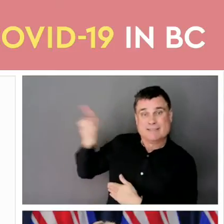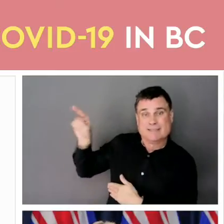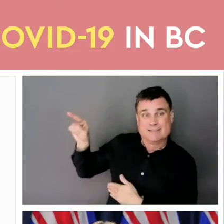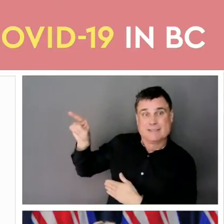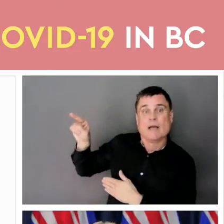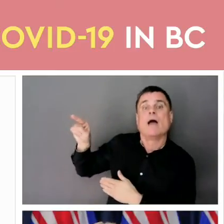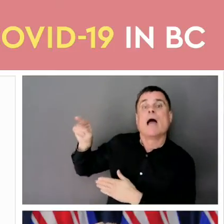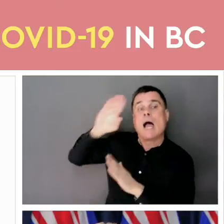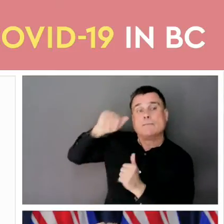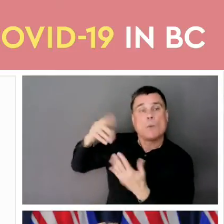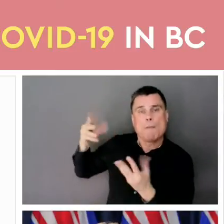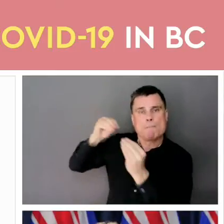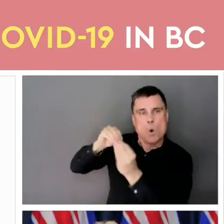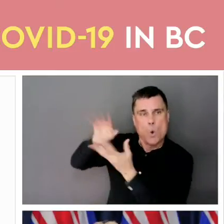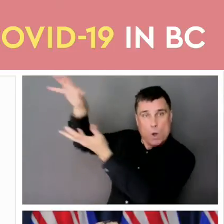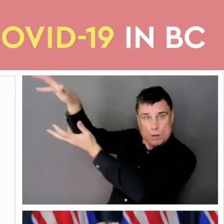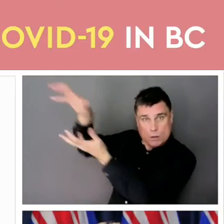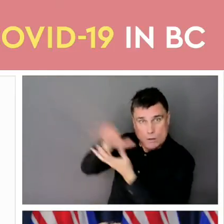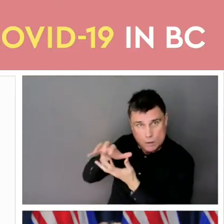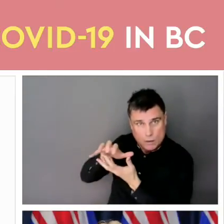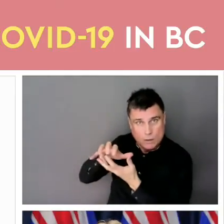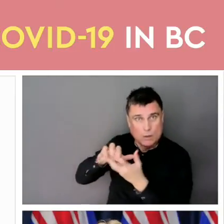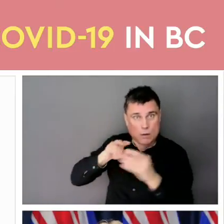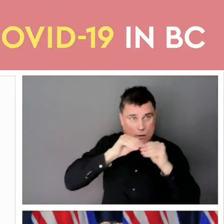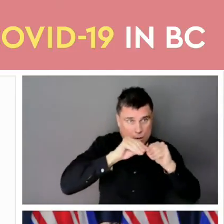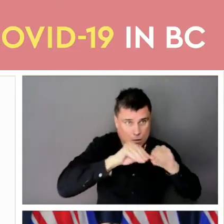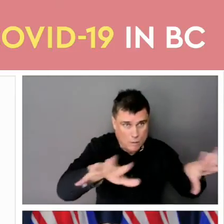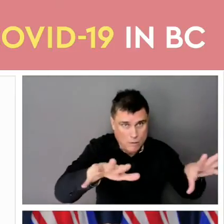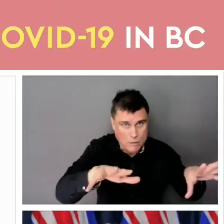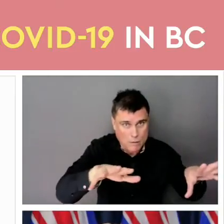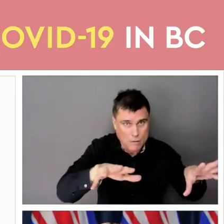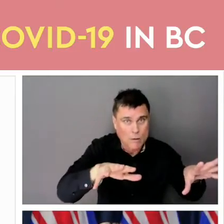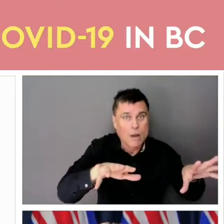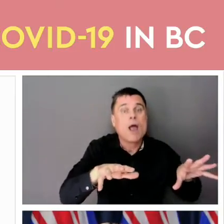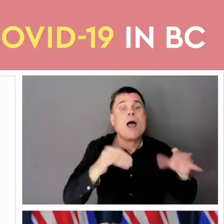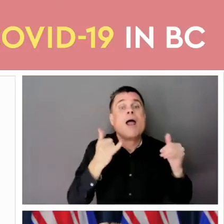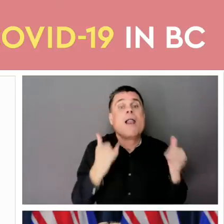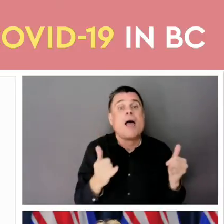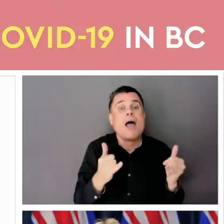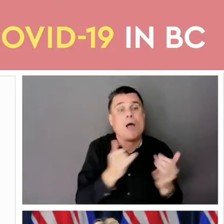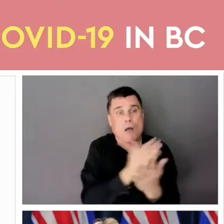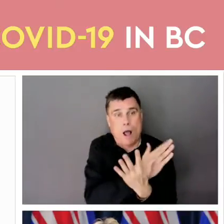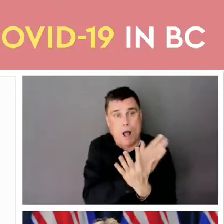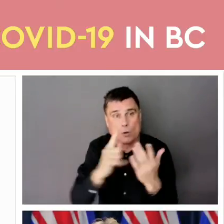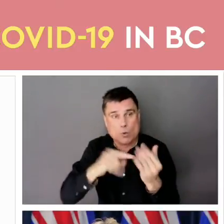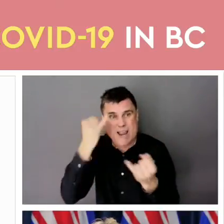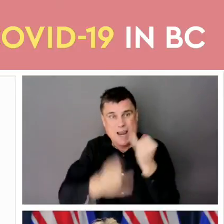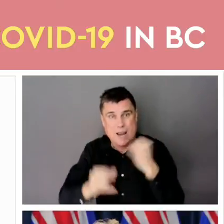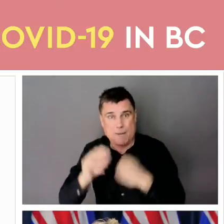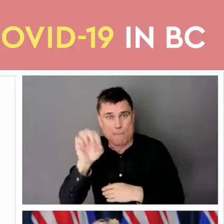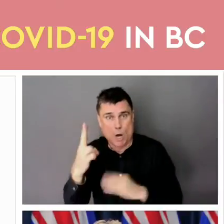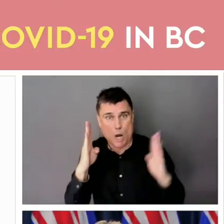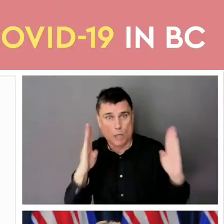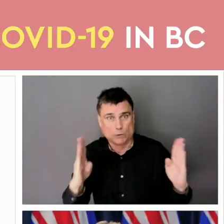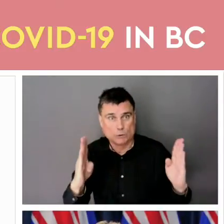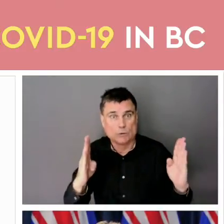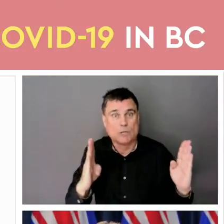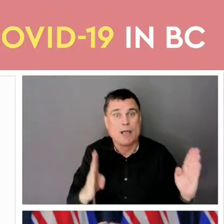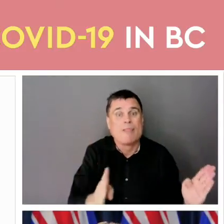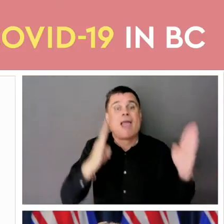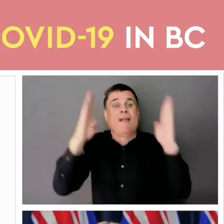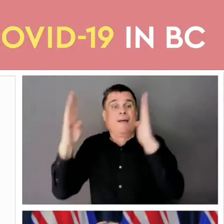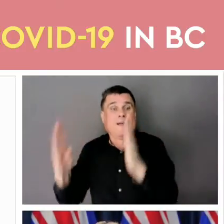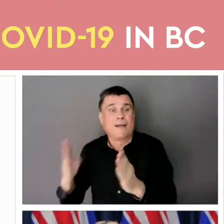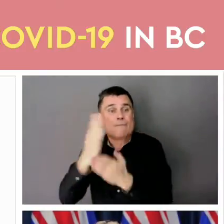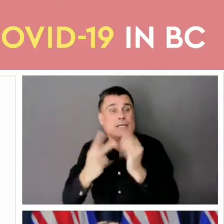between now and the end of March. Starting on the 1st of April in quarter two, we expect to receive 20 million doses